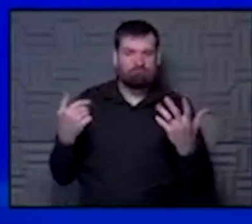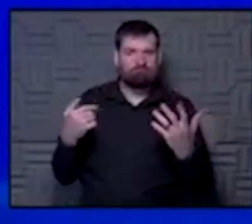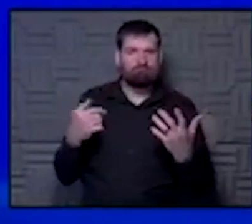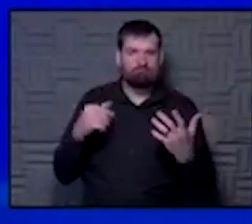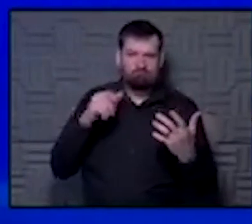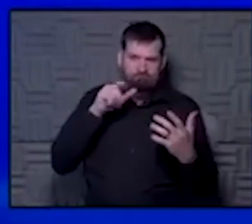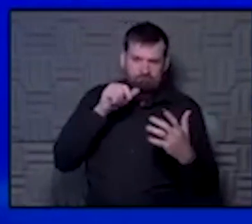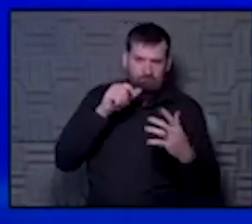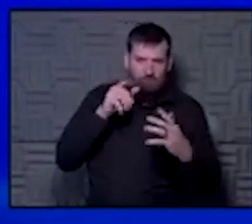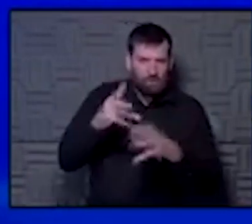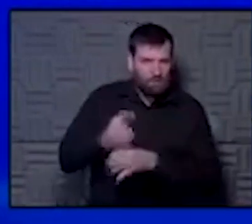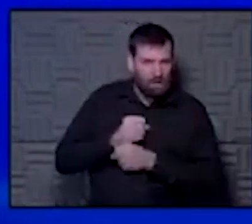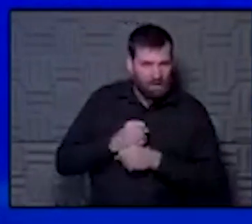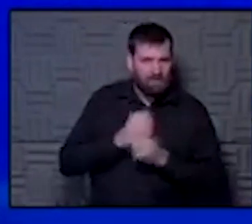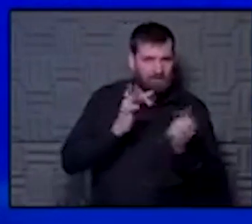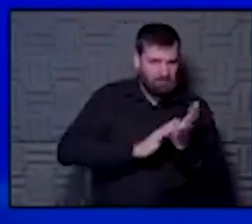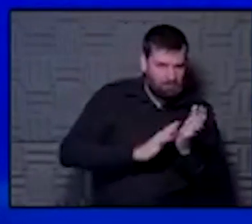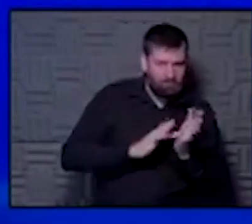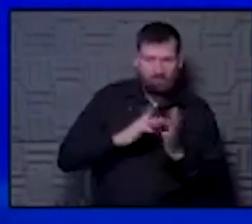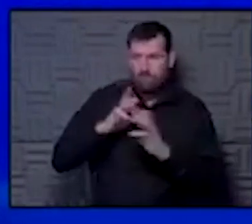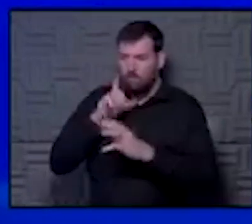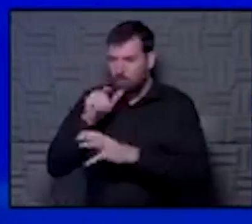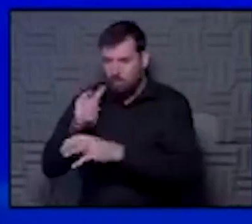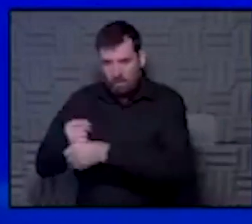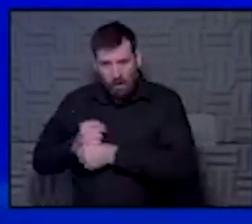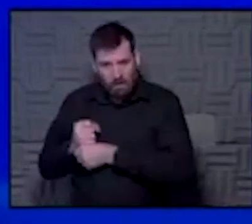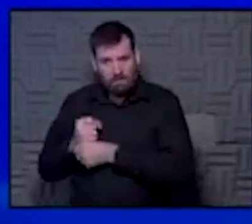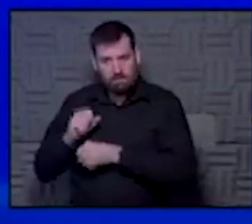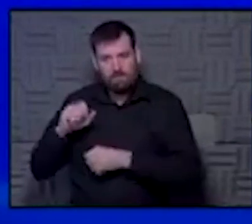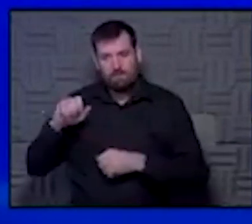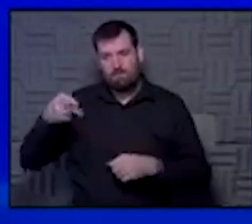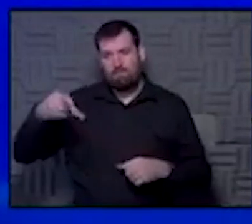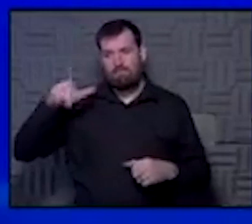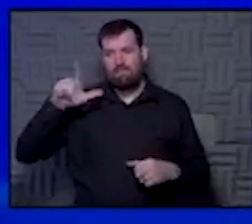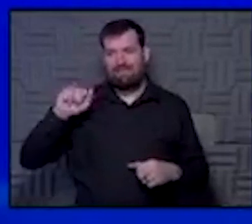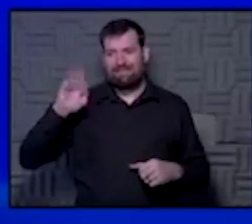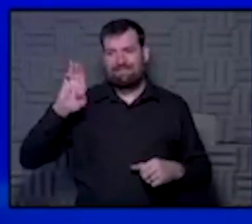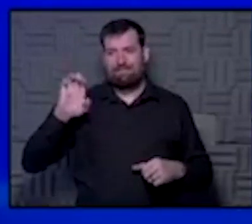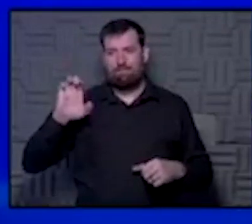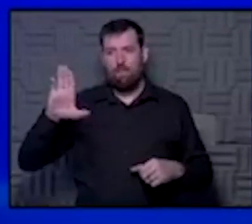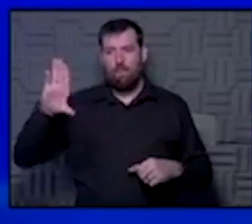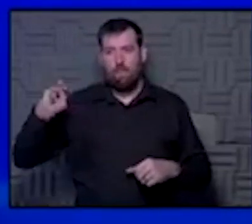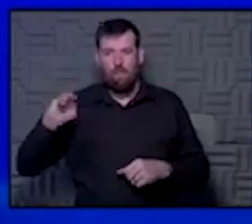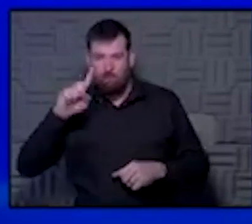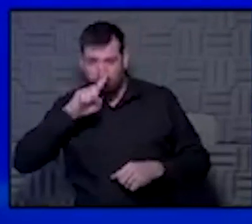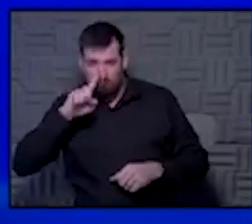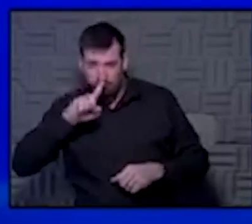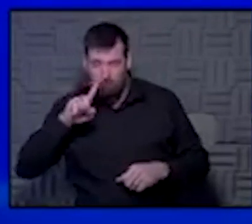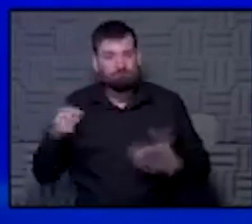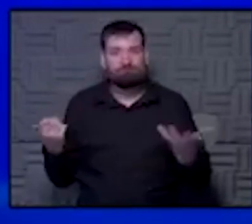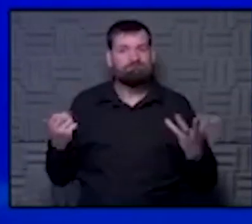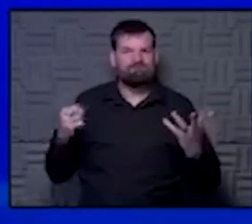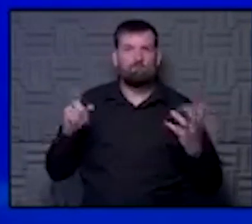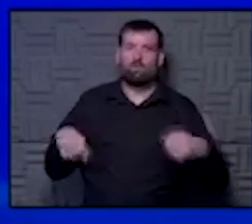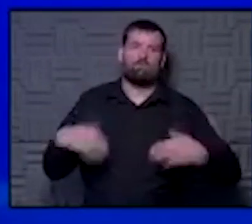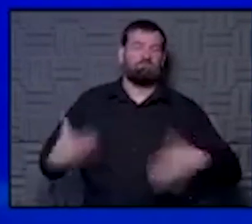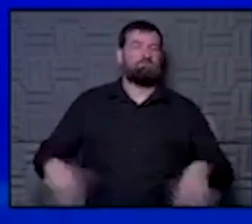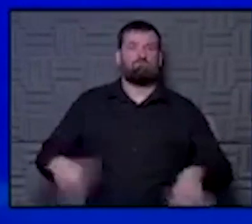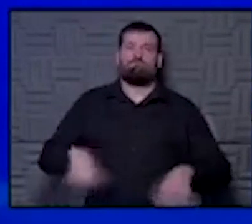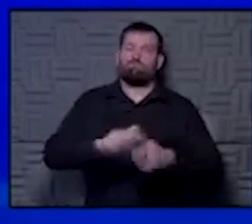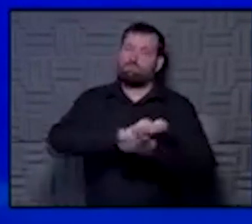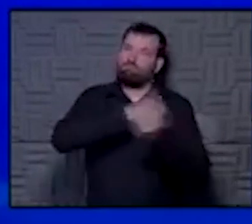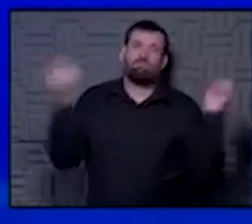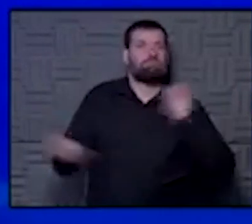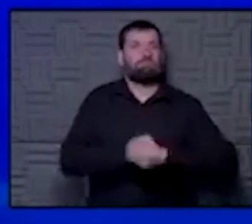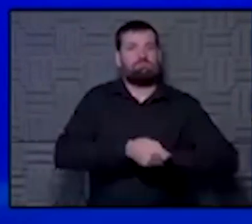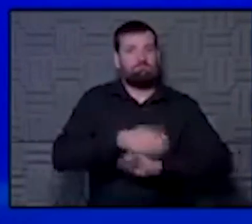got the drug and who got the placebo, that could be a game changer. That could be a real game changer. But even so, it will be an